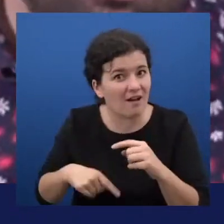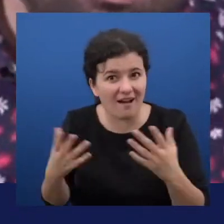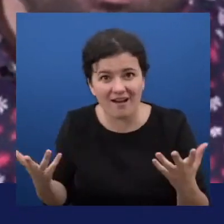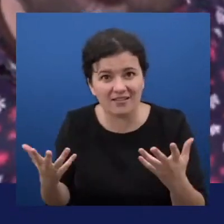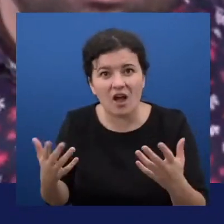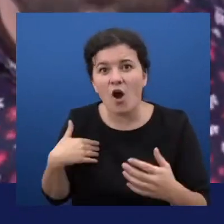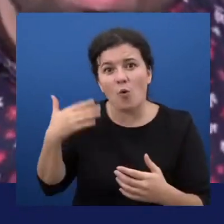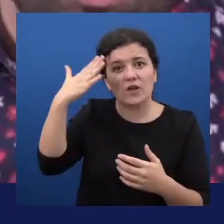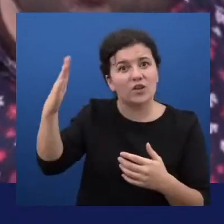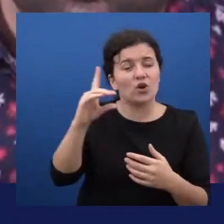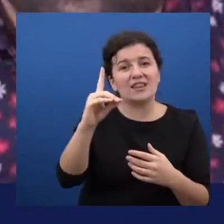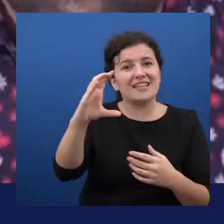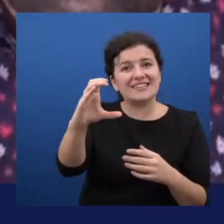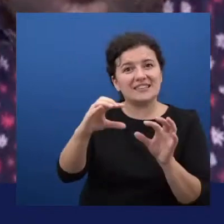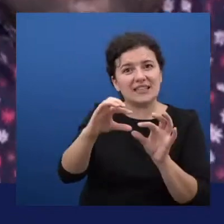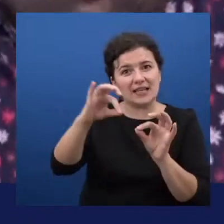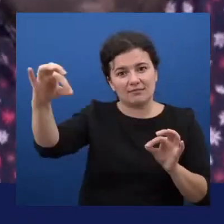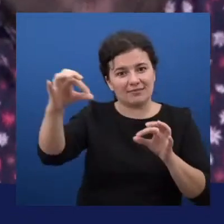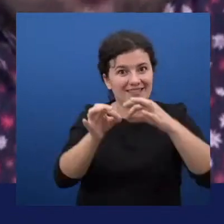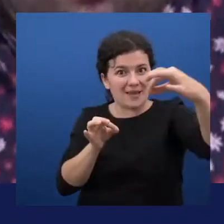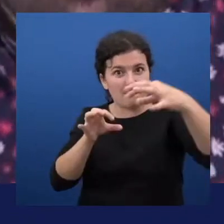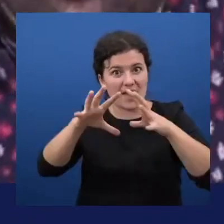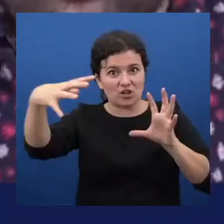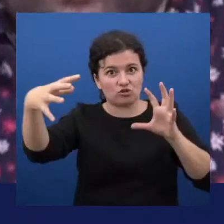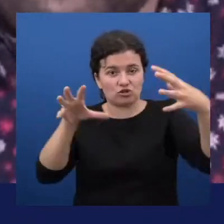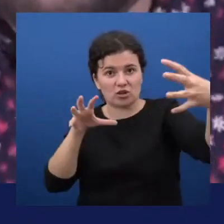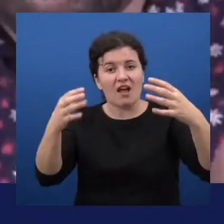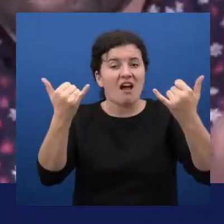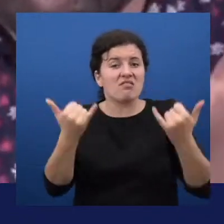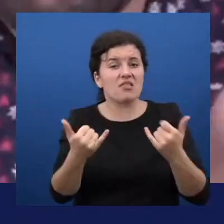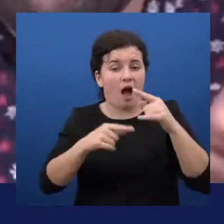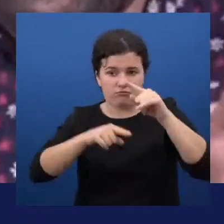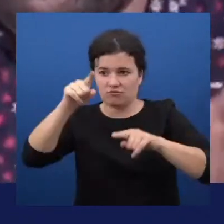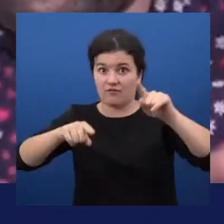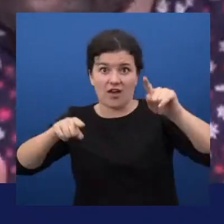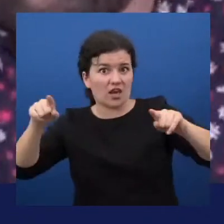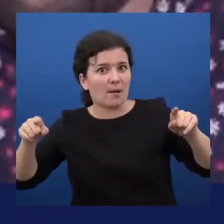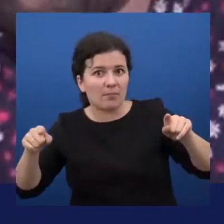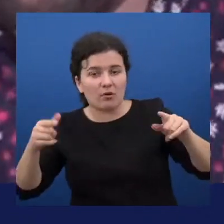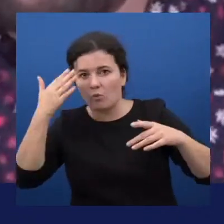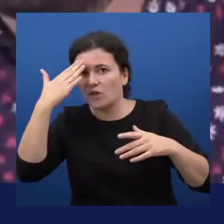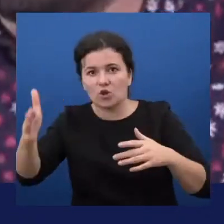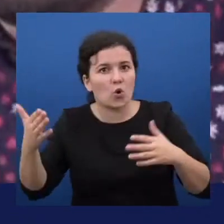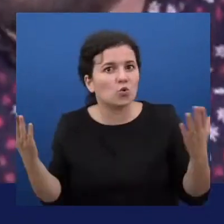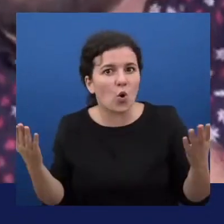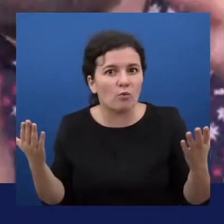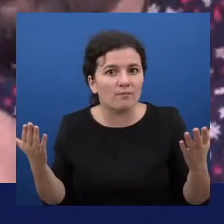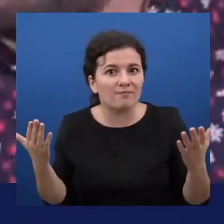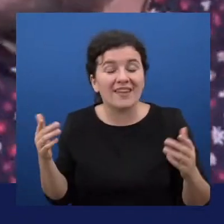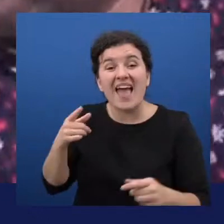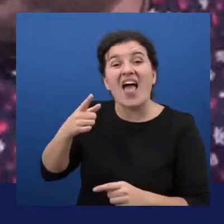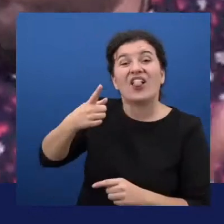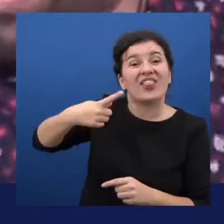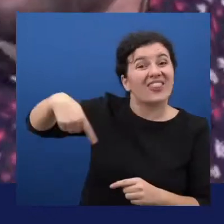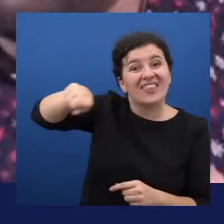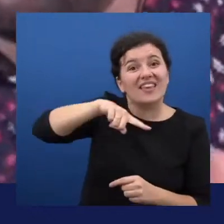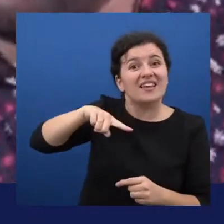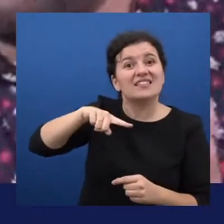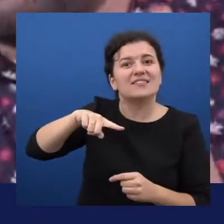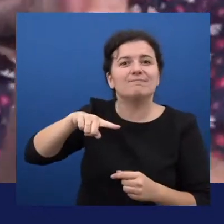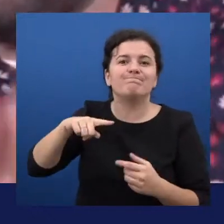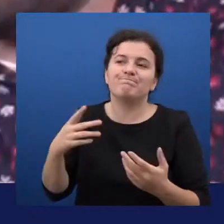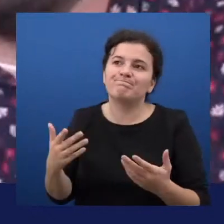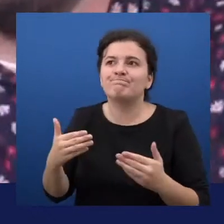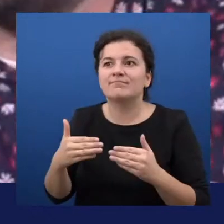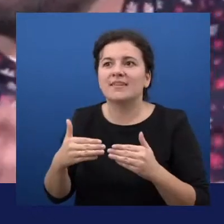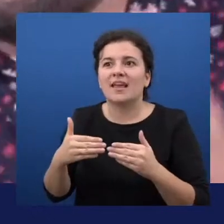particular deep learning model is because it's so variable, and that's like those are all post facto.